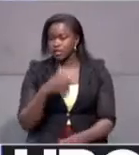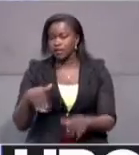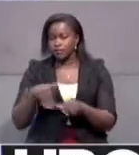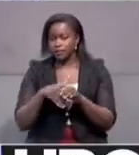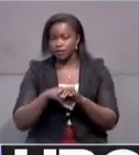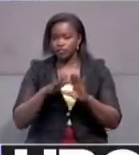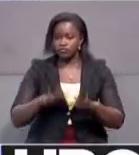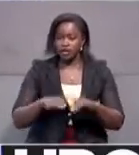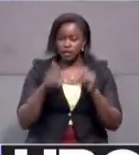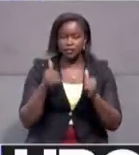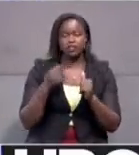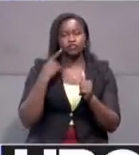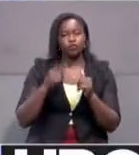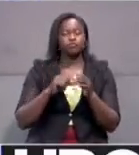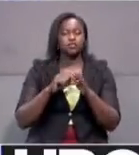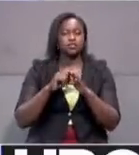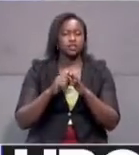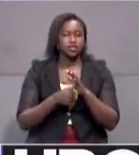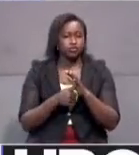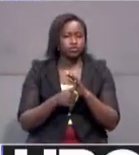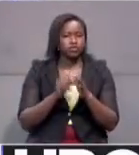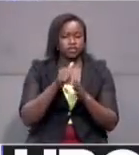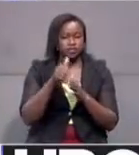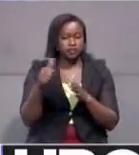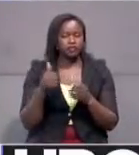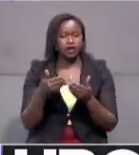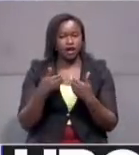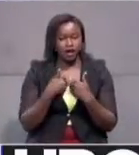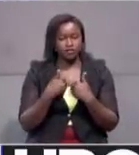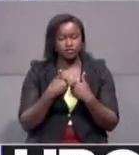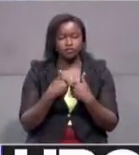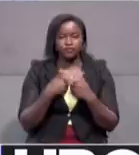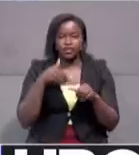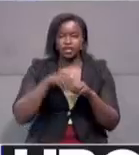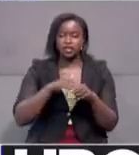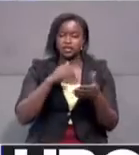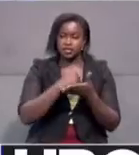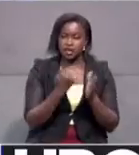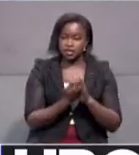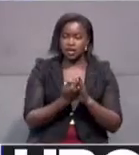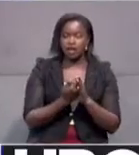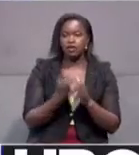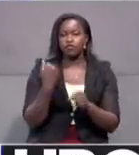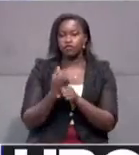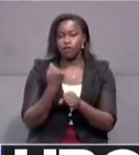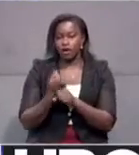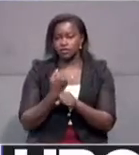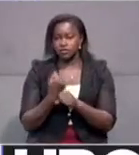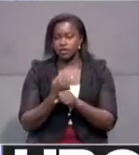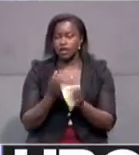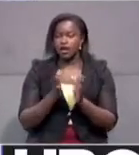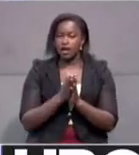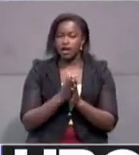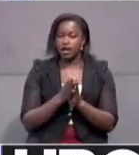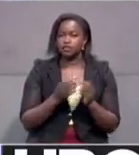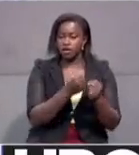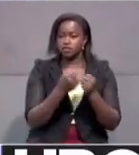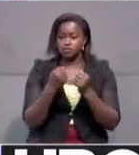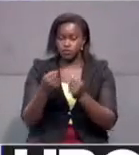parliament for the concern they have in the subs, in the sector of works and transport.